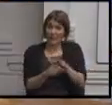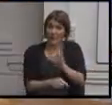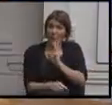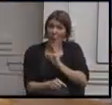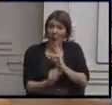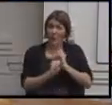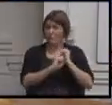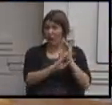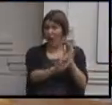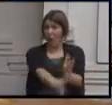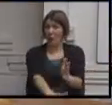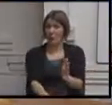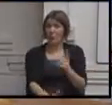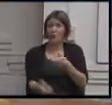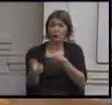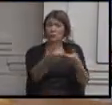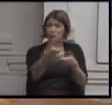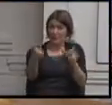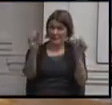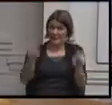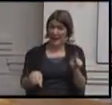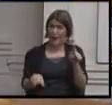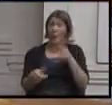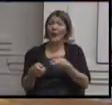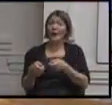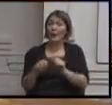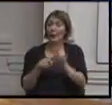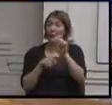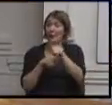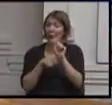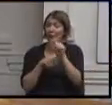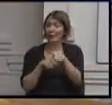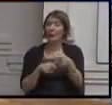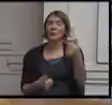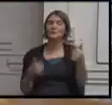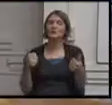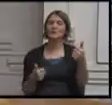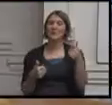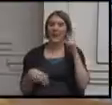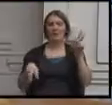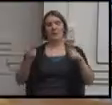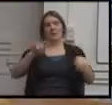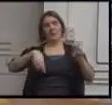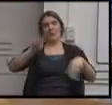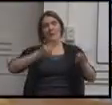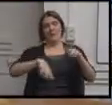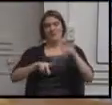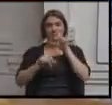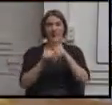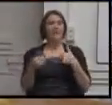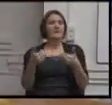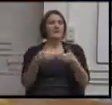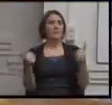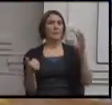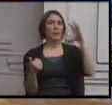towards a fire at any one point in time. All of these factors are evaluated by an independent entity known as the